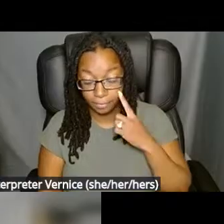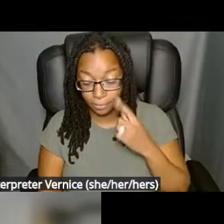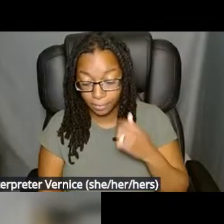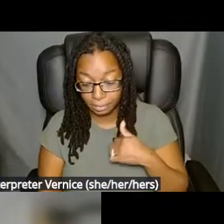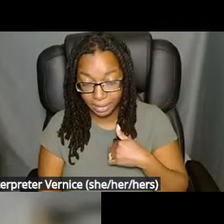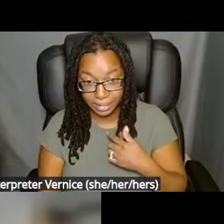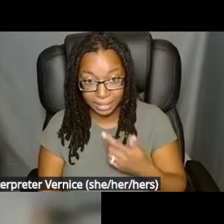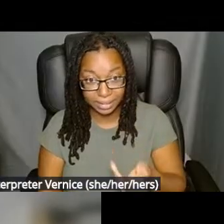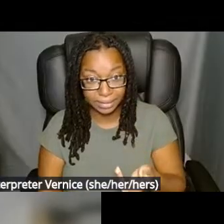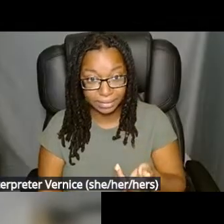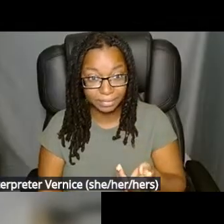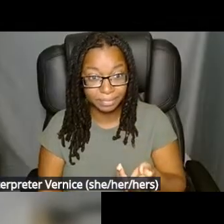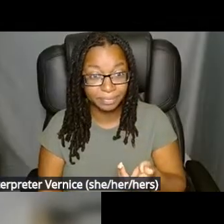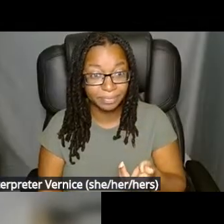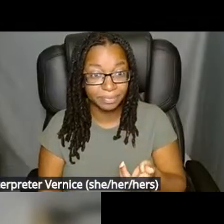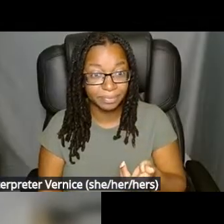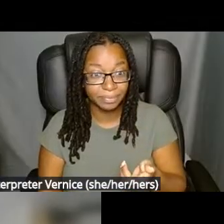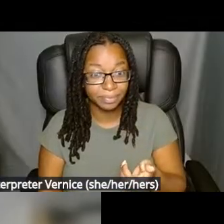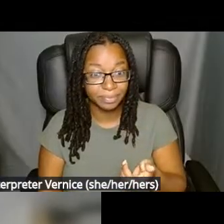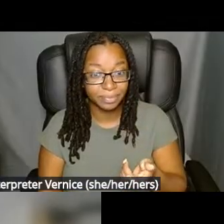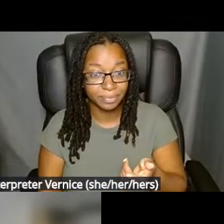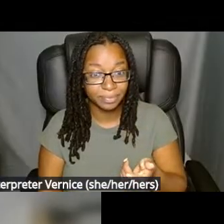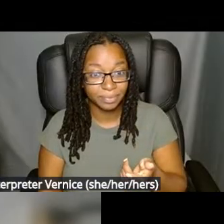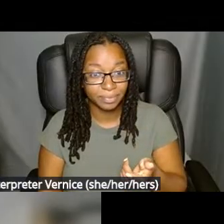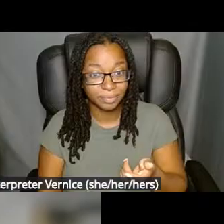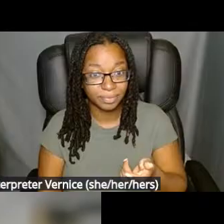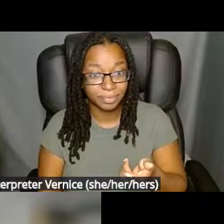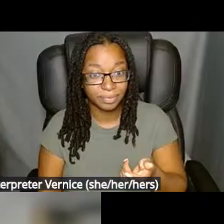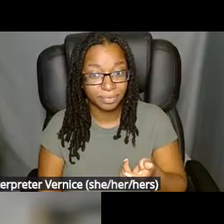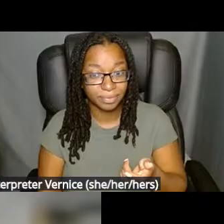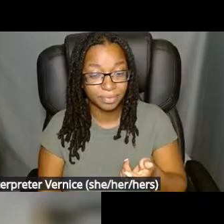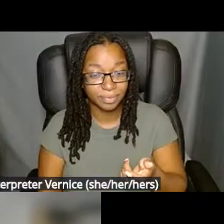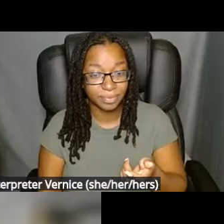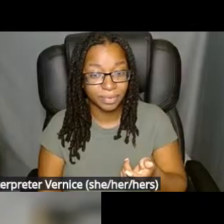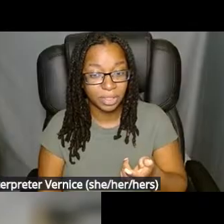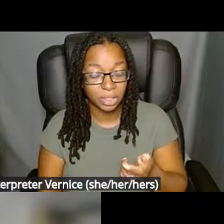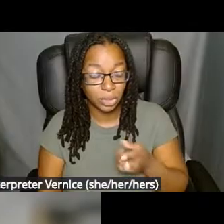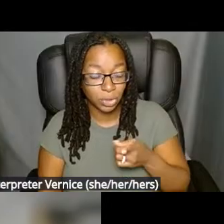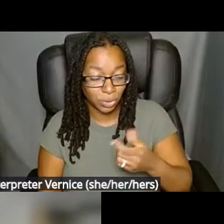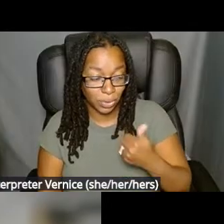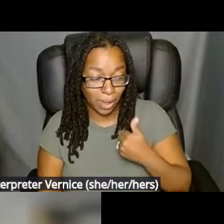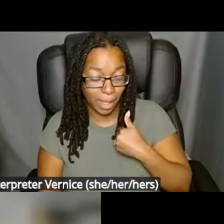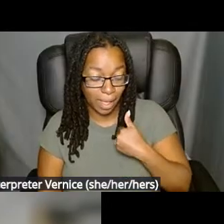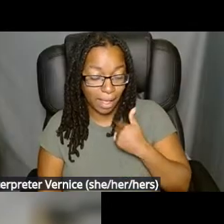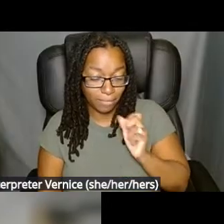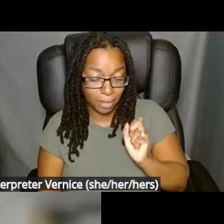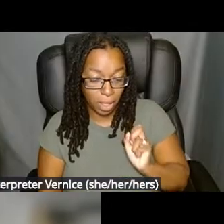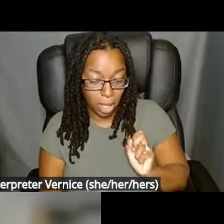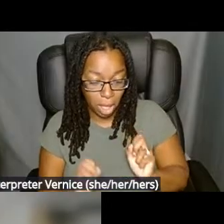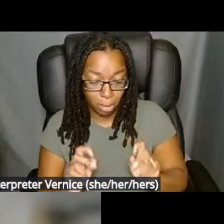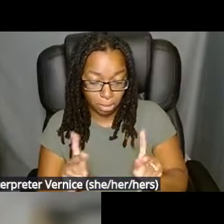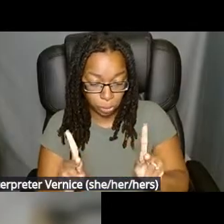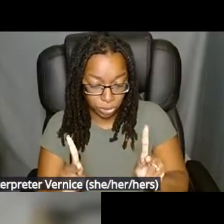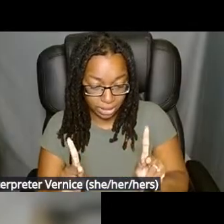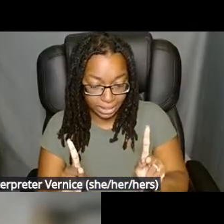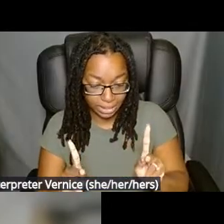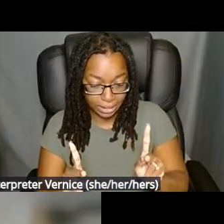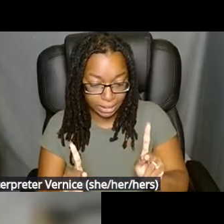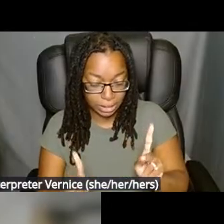so for lack of a better word, being know something so much that you're able to improvise. I'll give you an